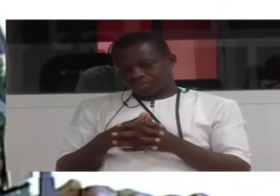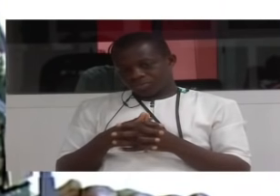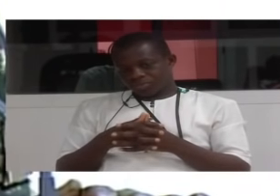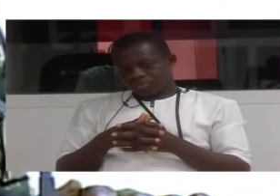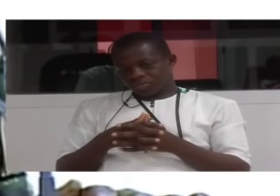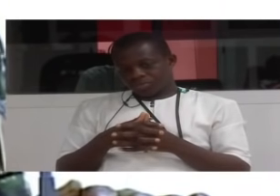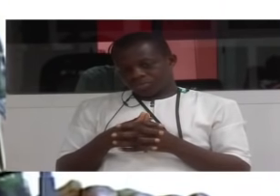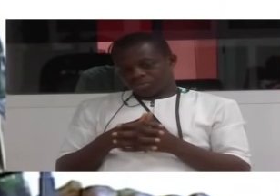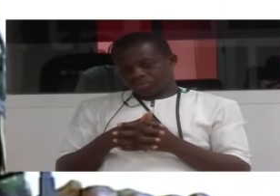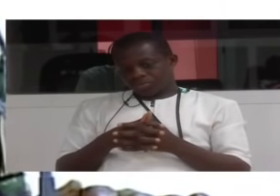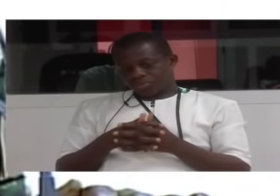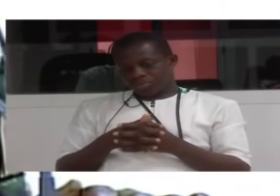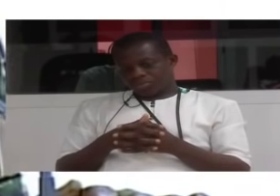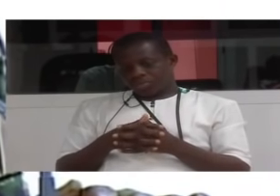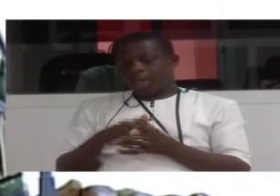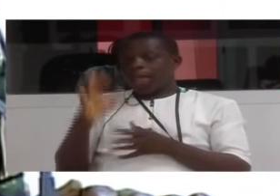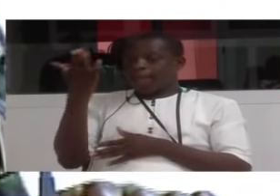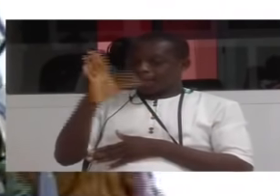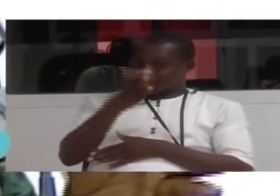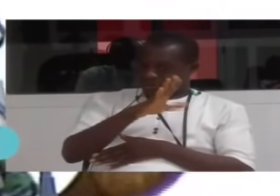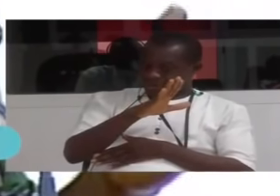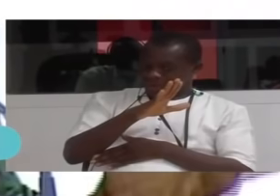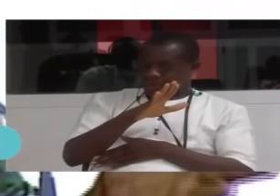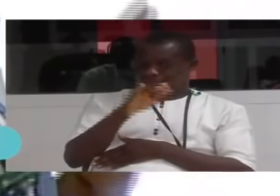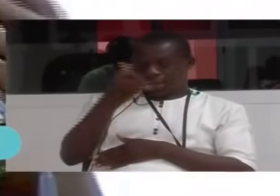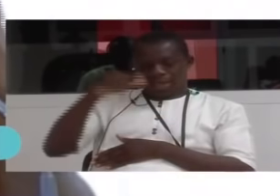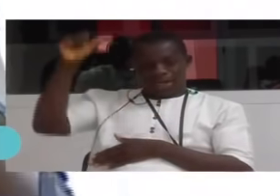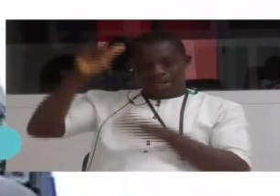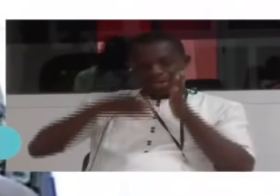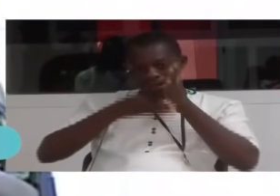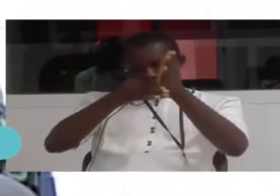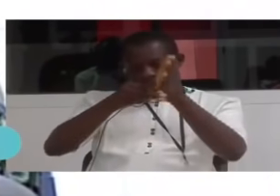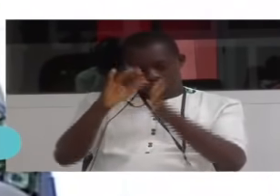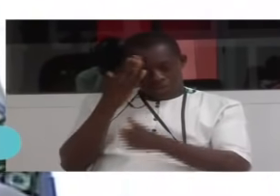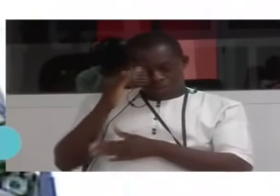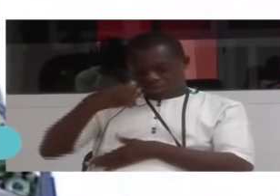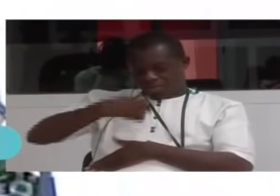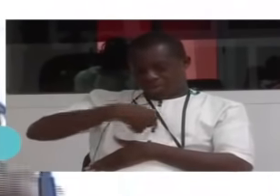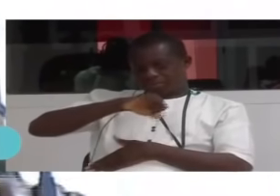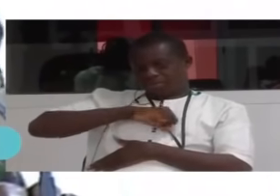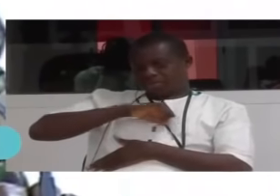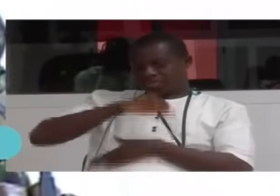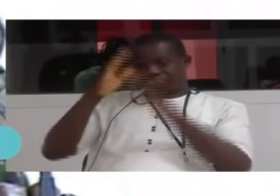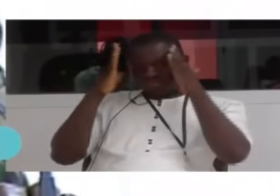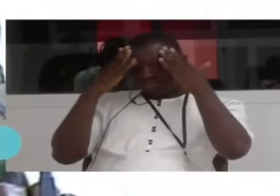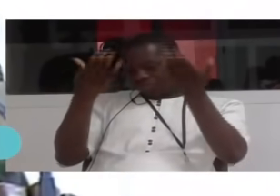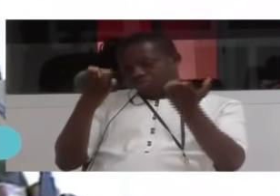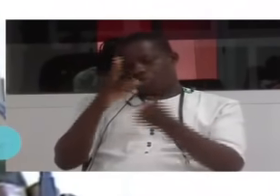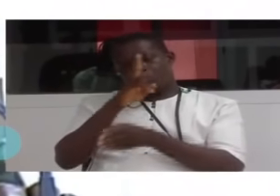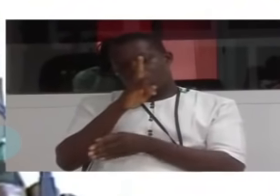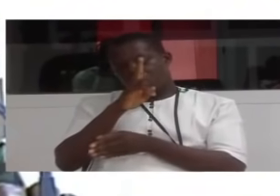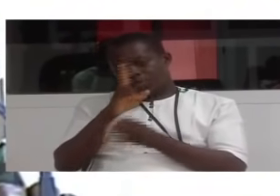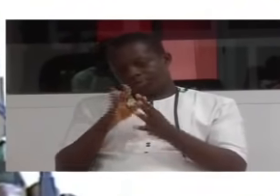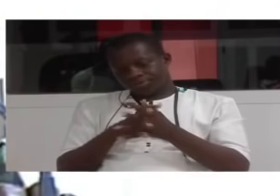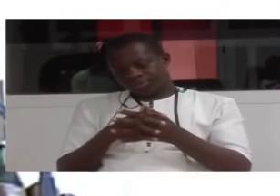ñan lañ muna am suñ magi xam nañ ñan la way man suma jemi bop xawma won ñan la. It could be